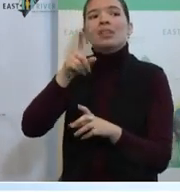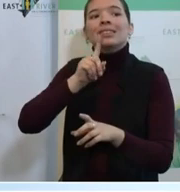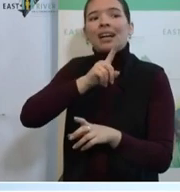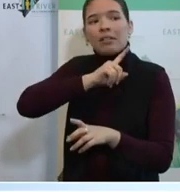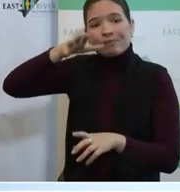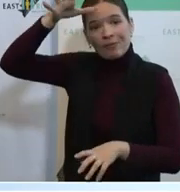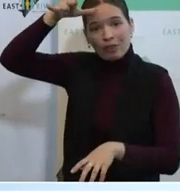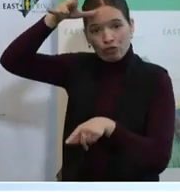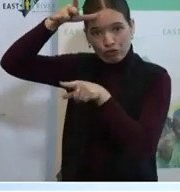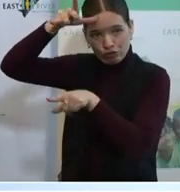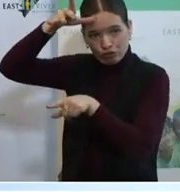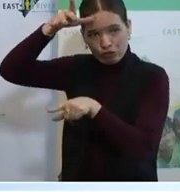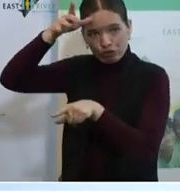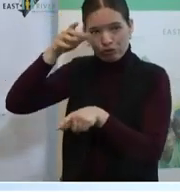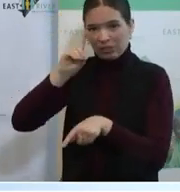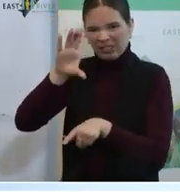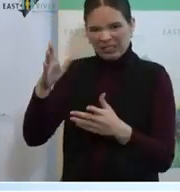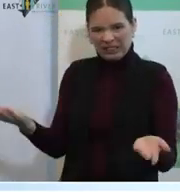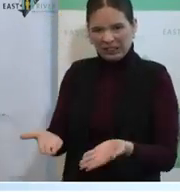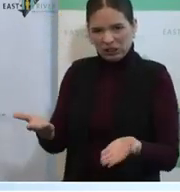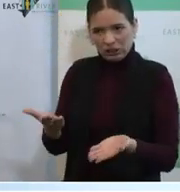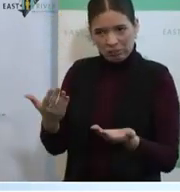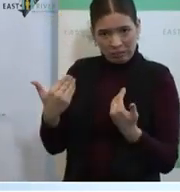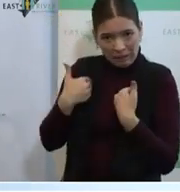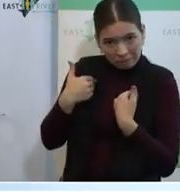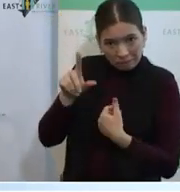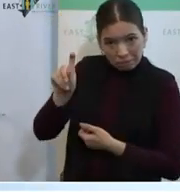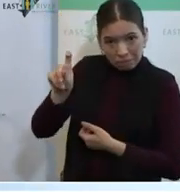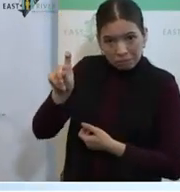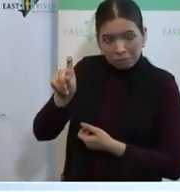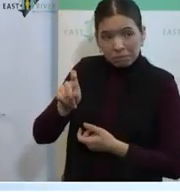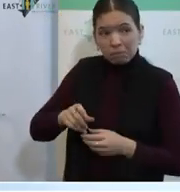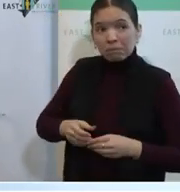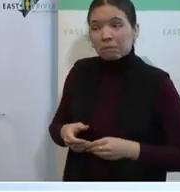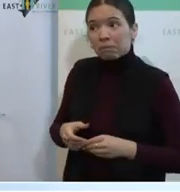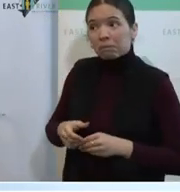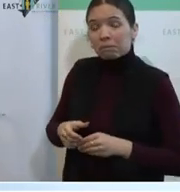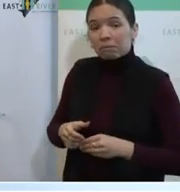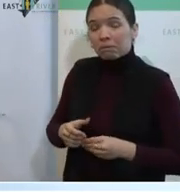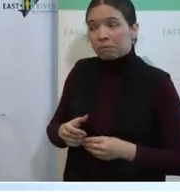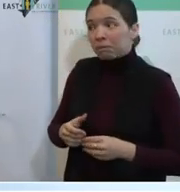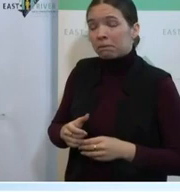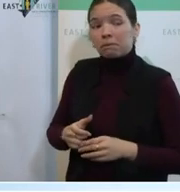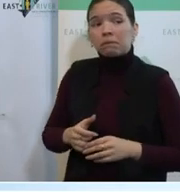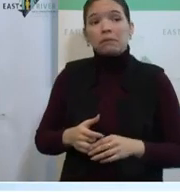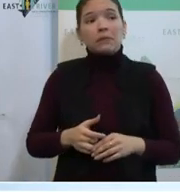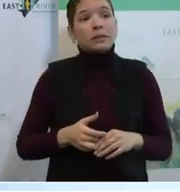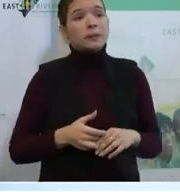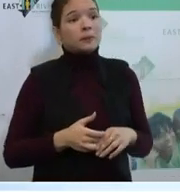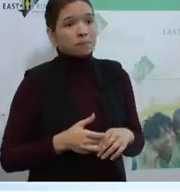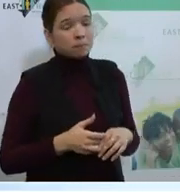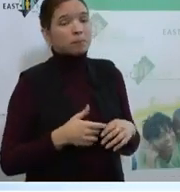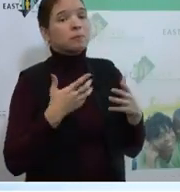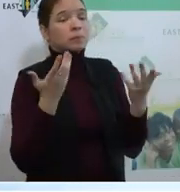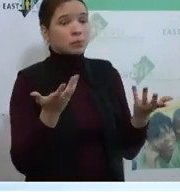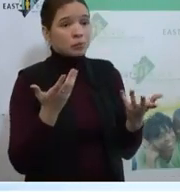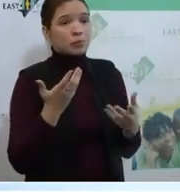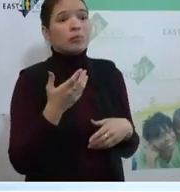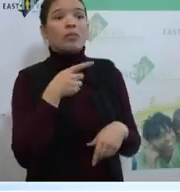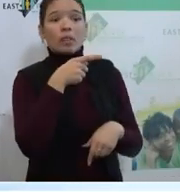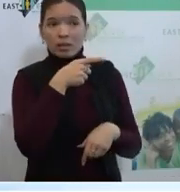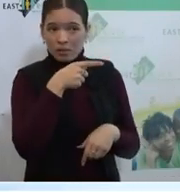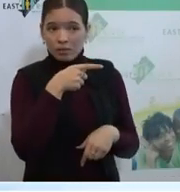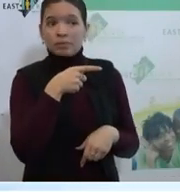on his own, things like that. Okay, well, I think what I would ask you to do is connect with Ms. Best or fathers